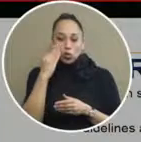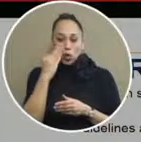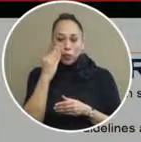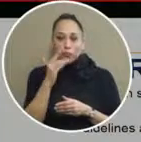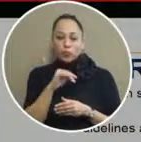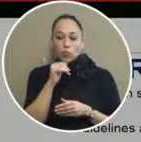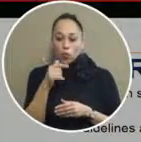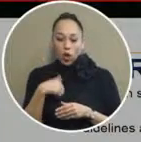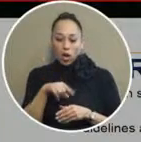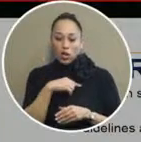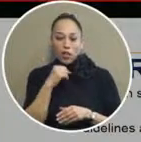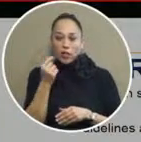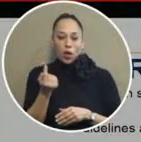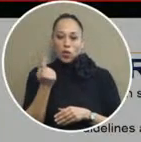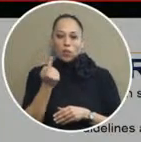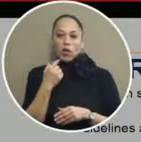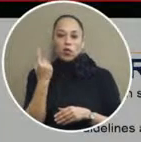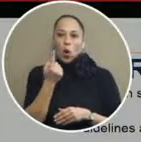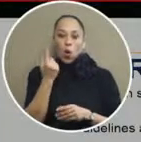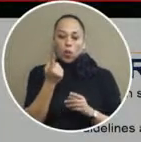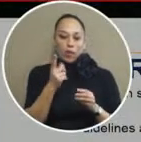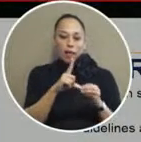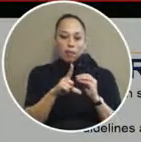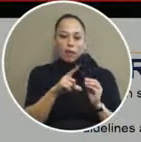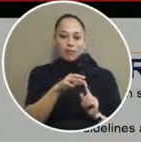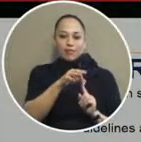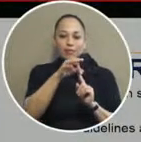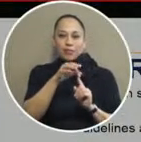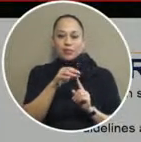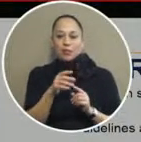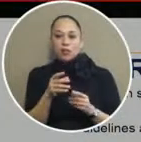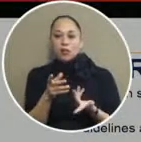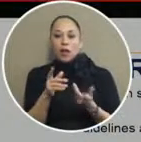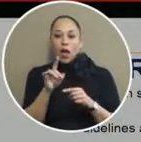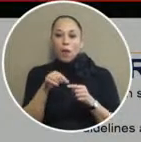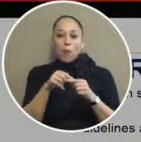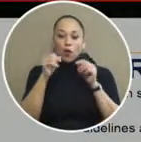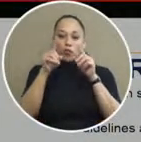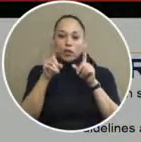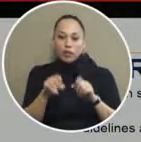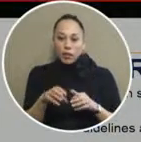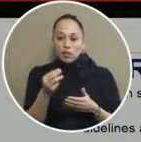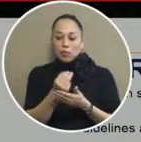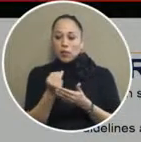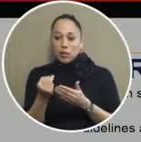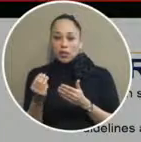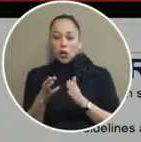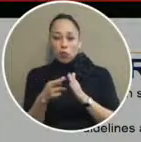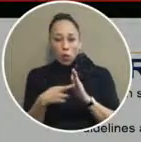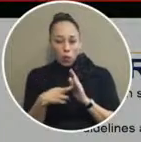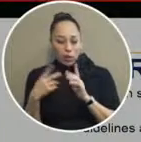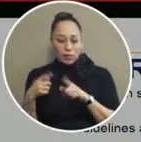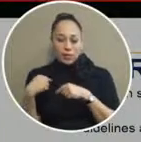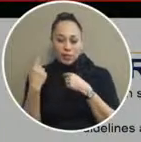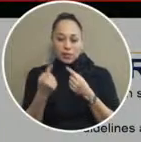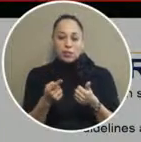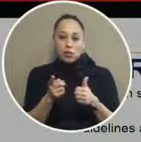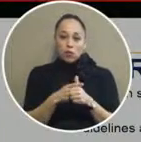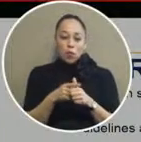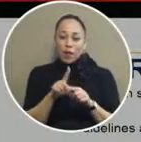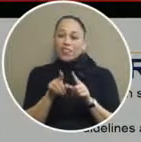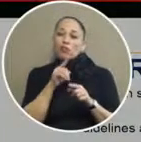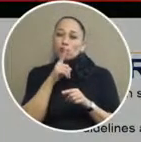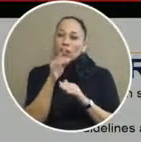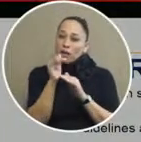only ones. El Paso was not unique in the fact that the availability of testing materials in the beginning was very